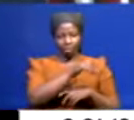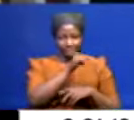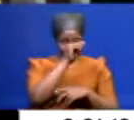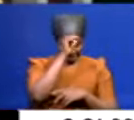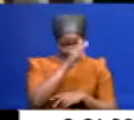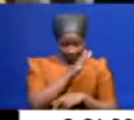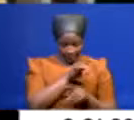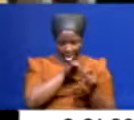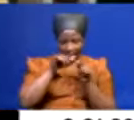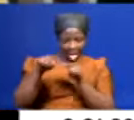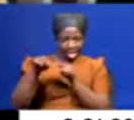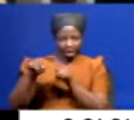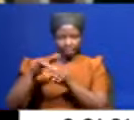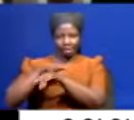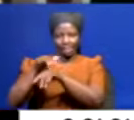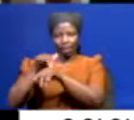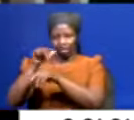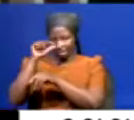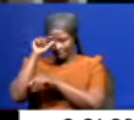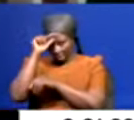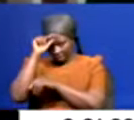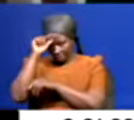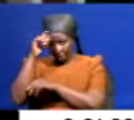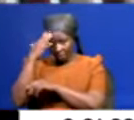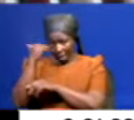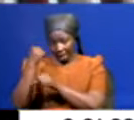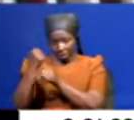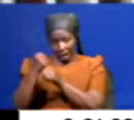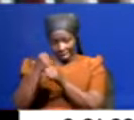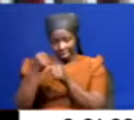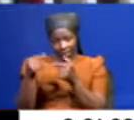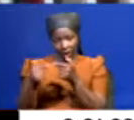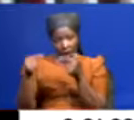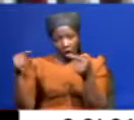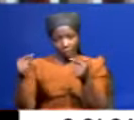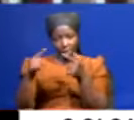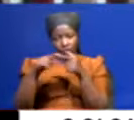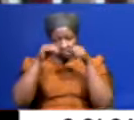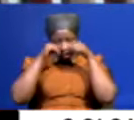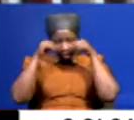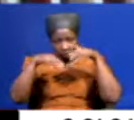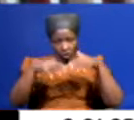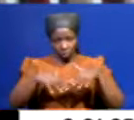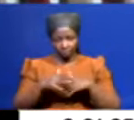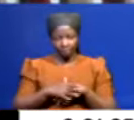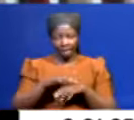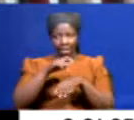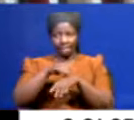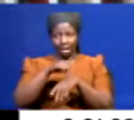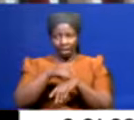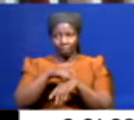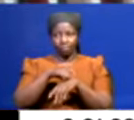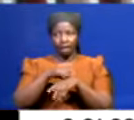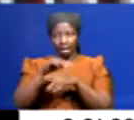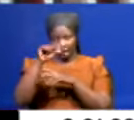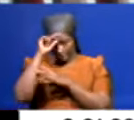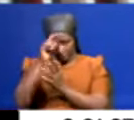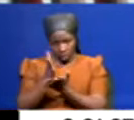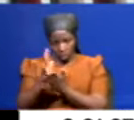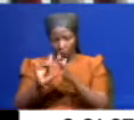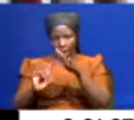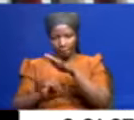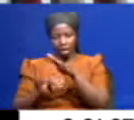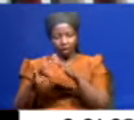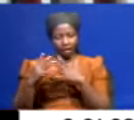the national government of working against devolution. When the national government through the Ministry of Health tries to implement the